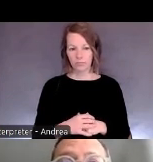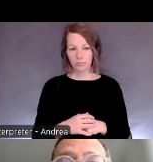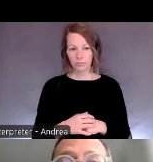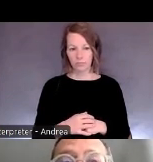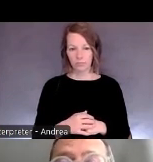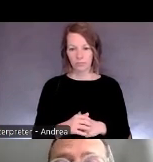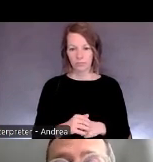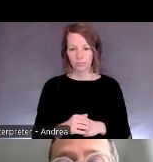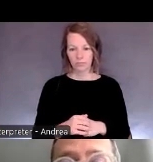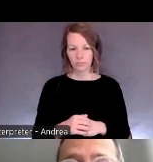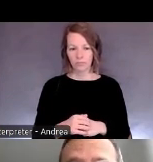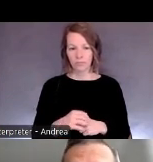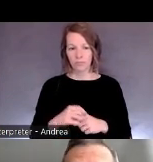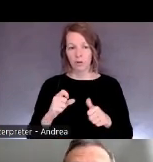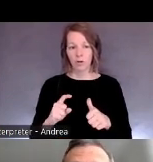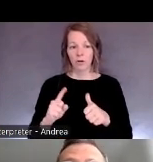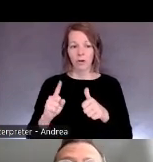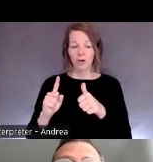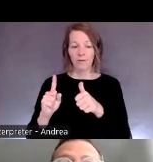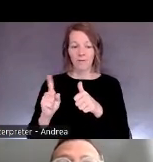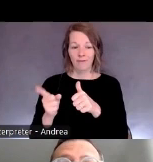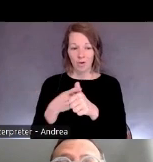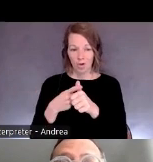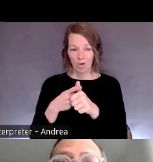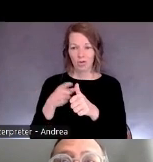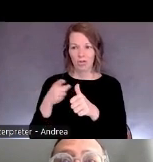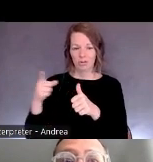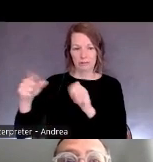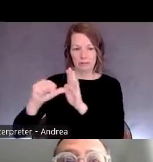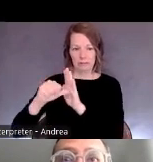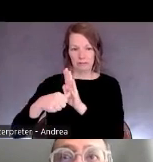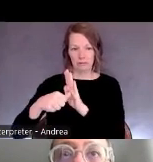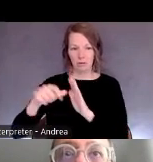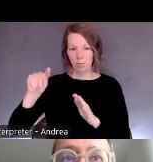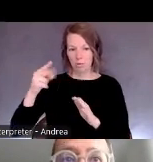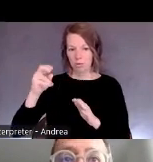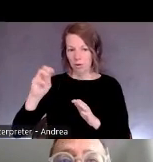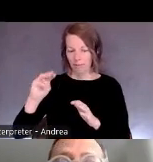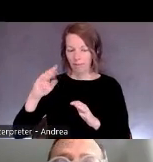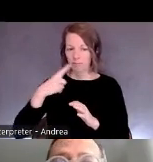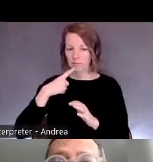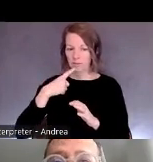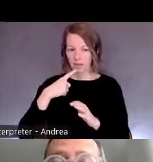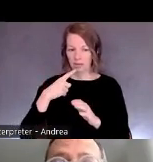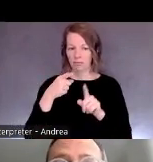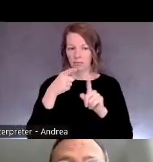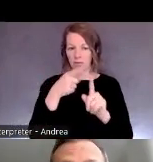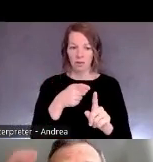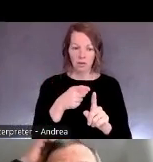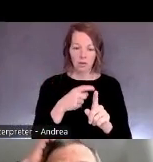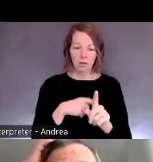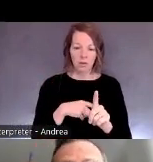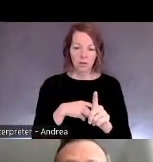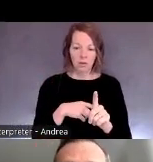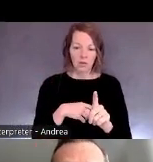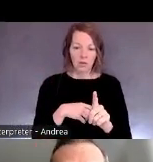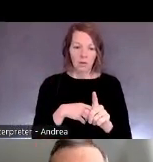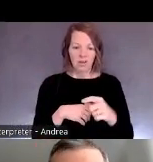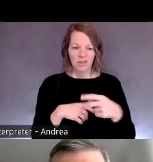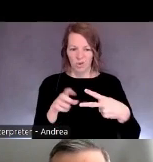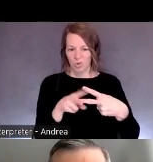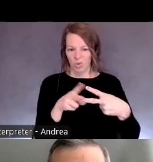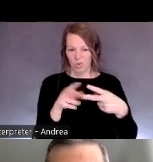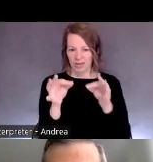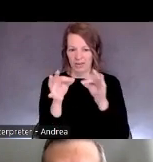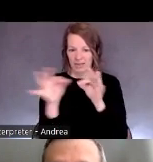highlighted sentences that Tom used when he showed the aims and scope of the AERG, and the two sentences